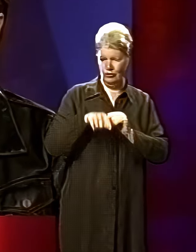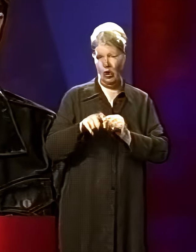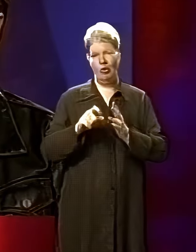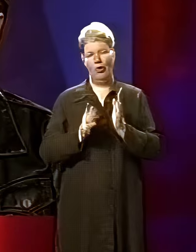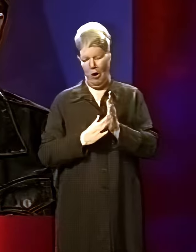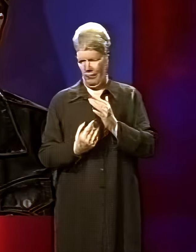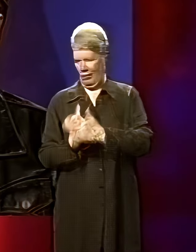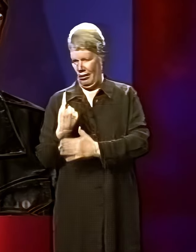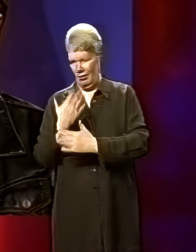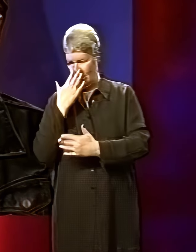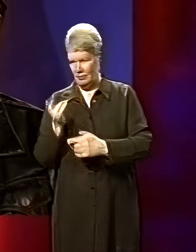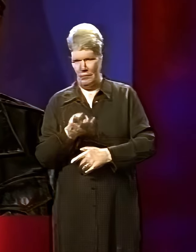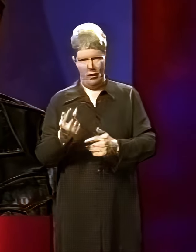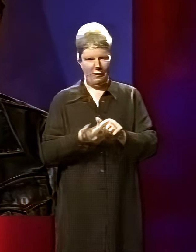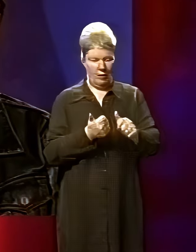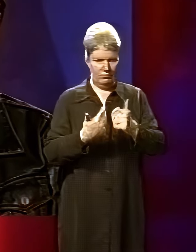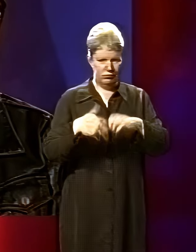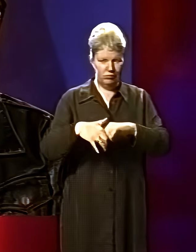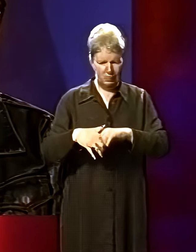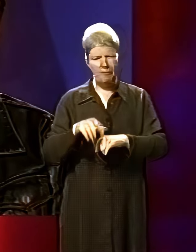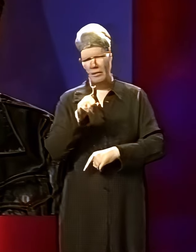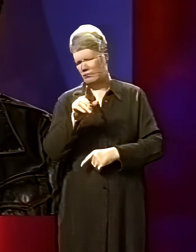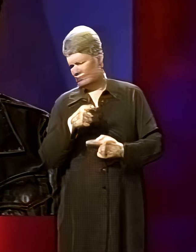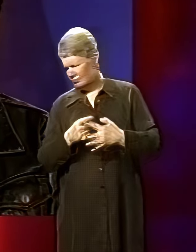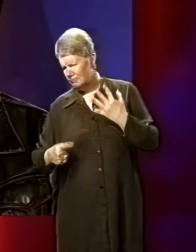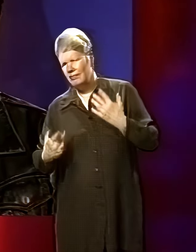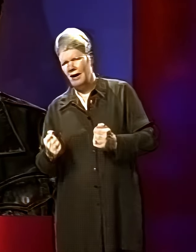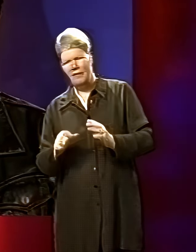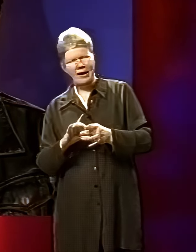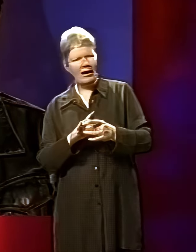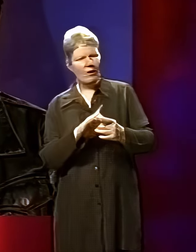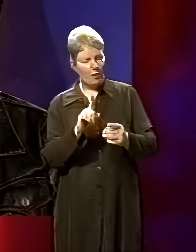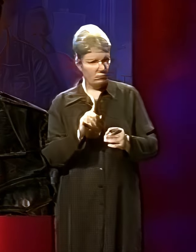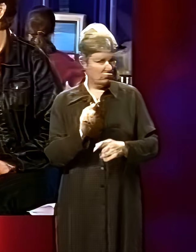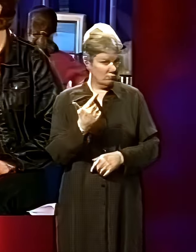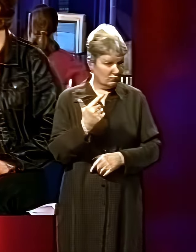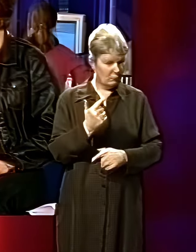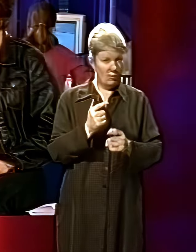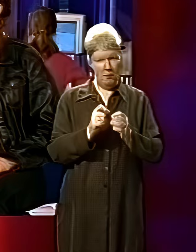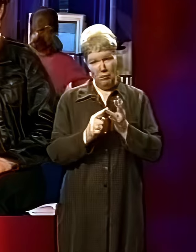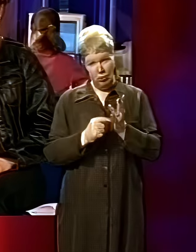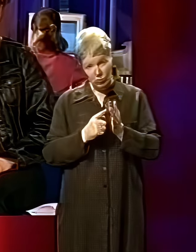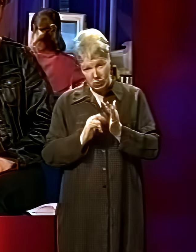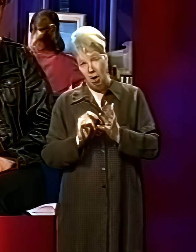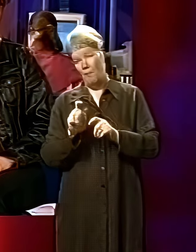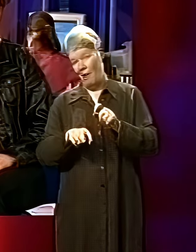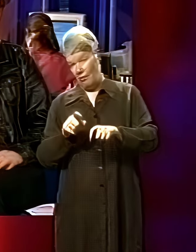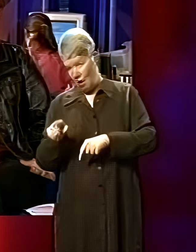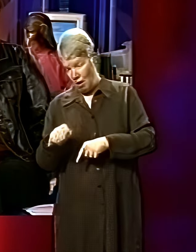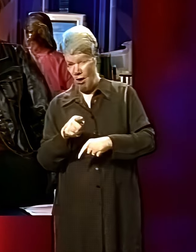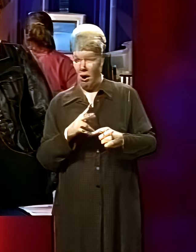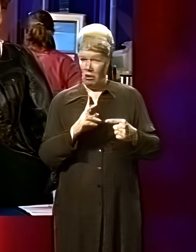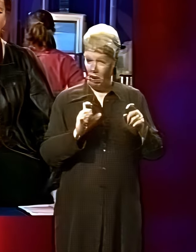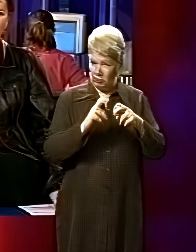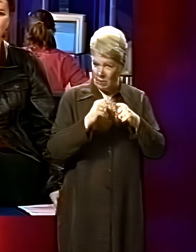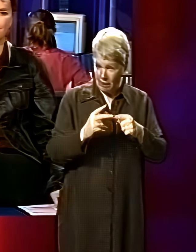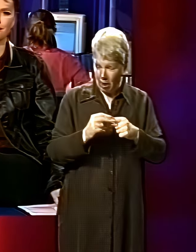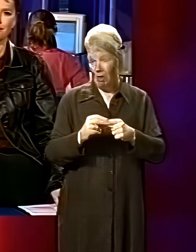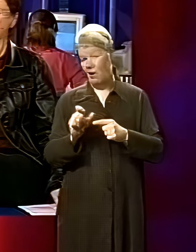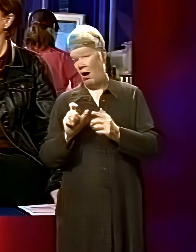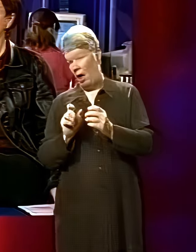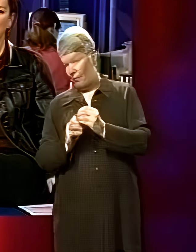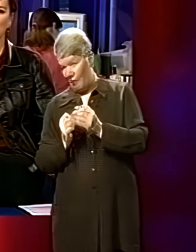quick quiz. Oh, good. What do all these areas have in common? Birkenhead, Bootle, Biker. Castlemilk, Clydebank, Corby, Partick,